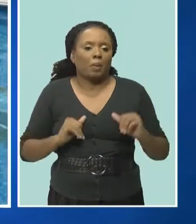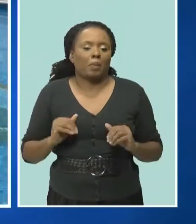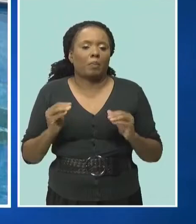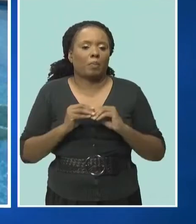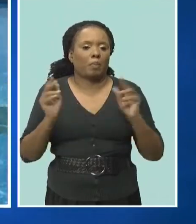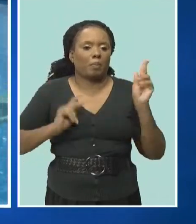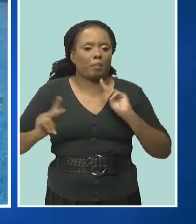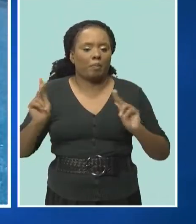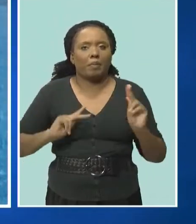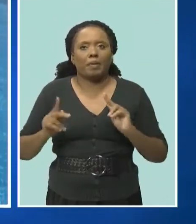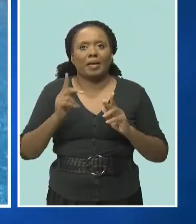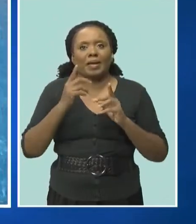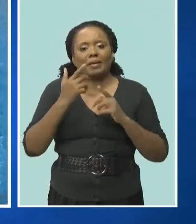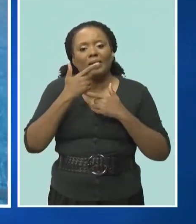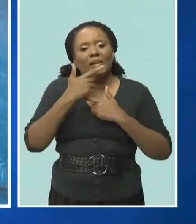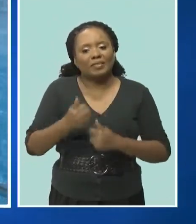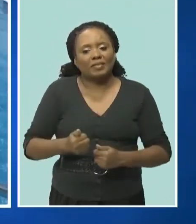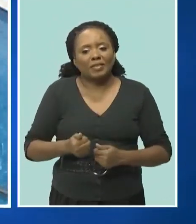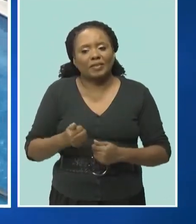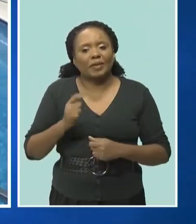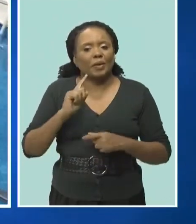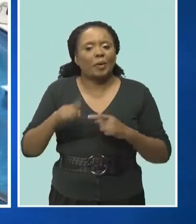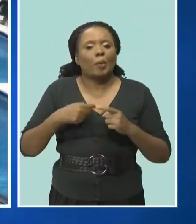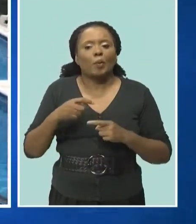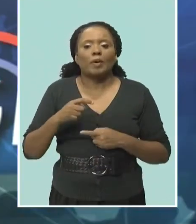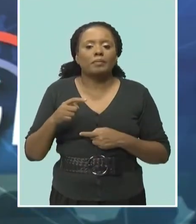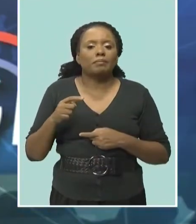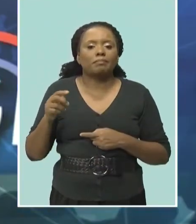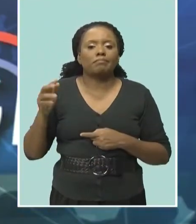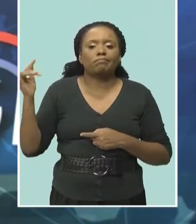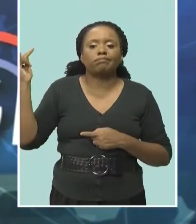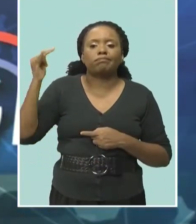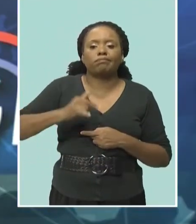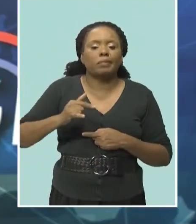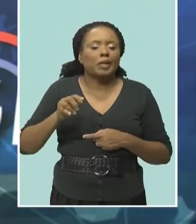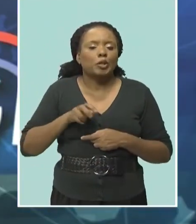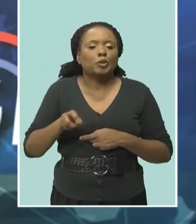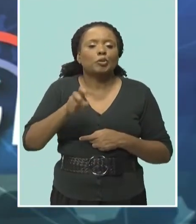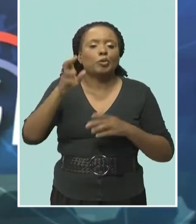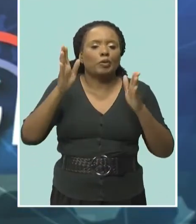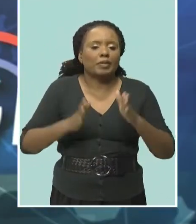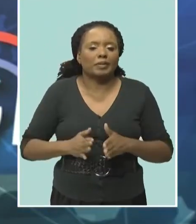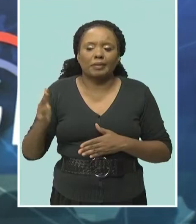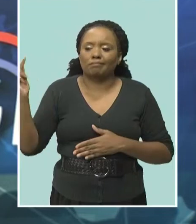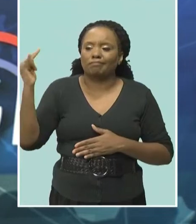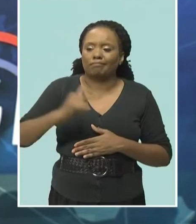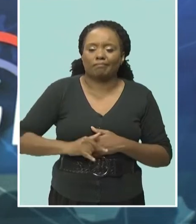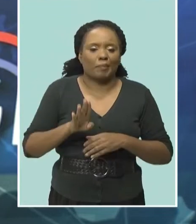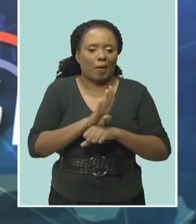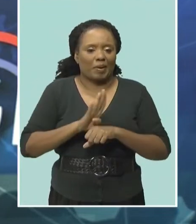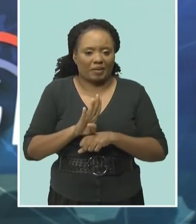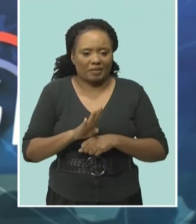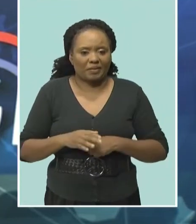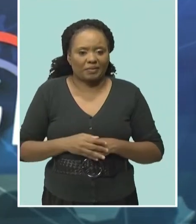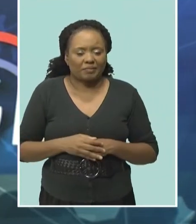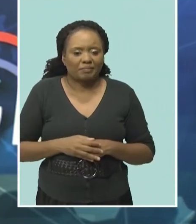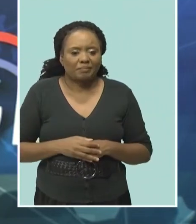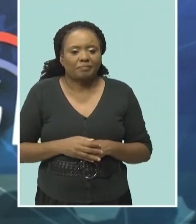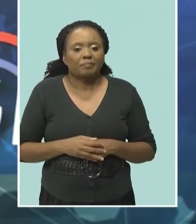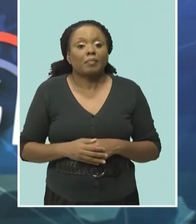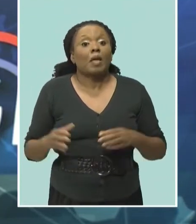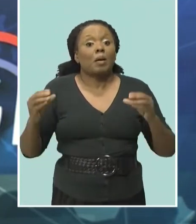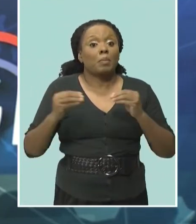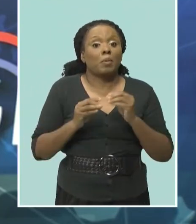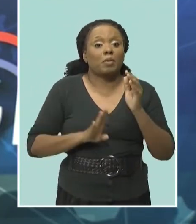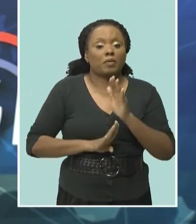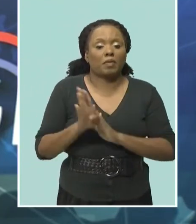more. Wendy Burke, CBC News. Thanks, Wendy. More development is on the cards for the area in the vicinity of